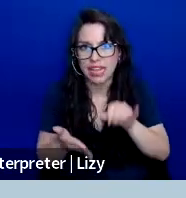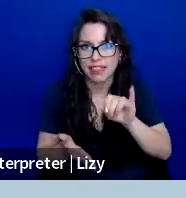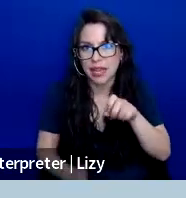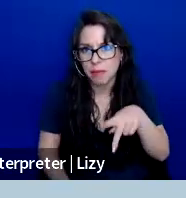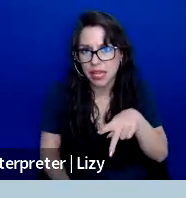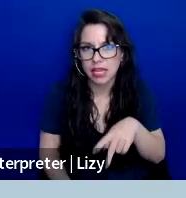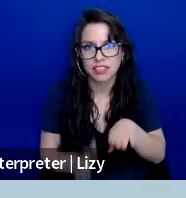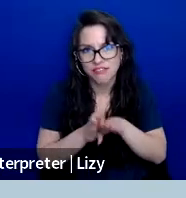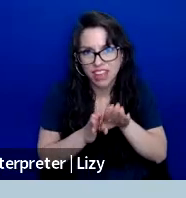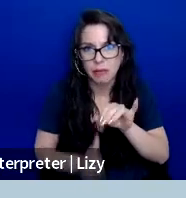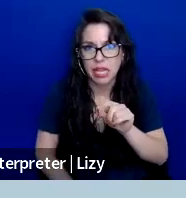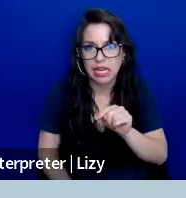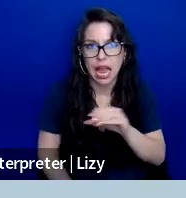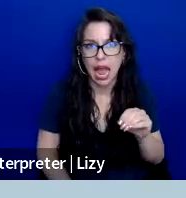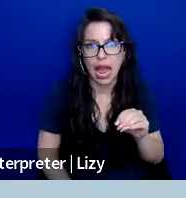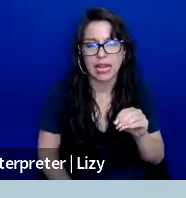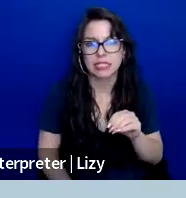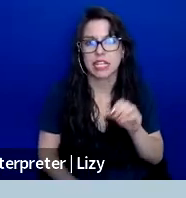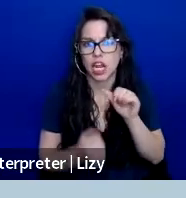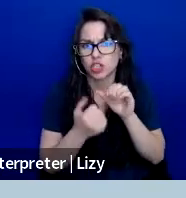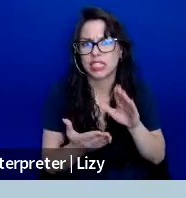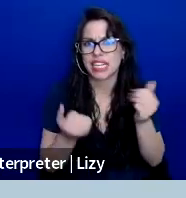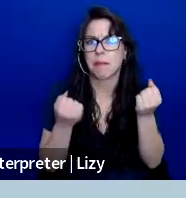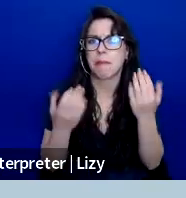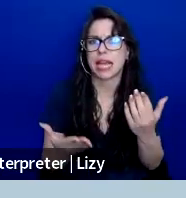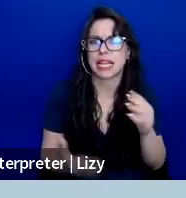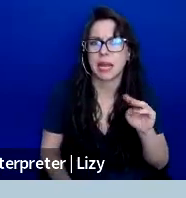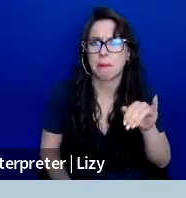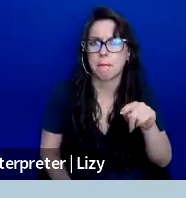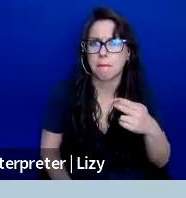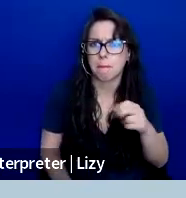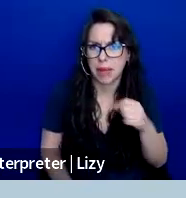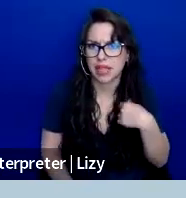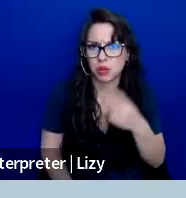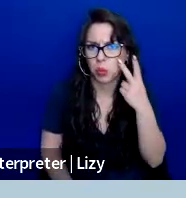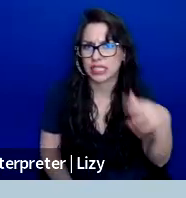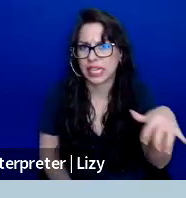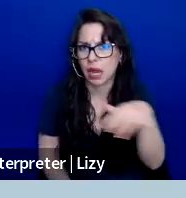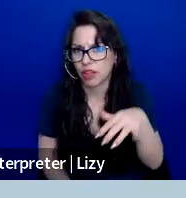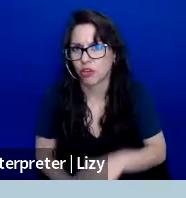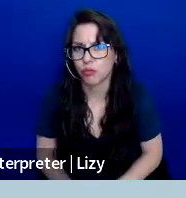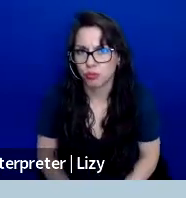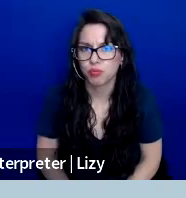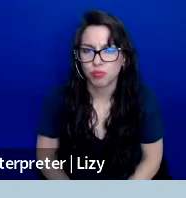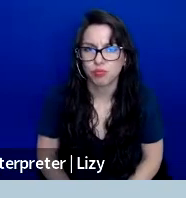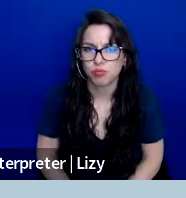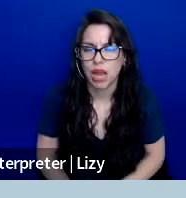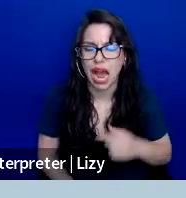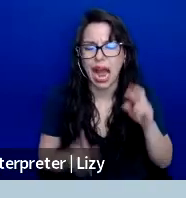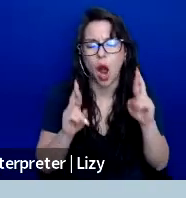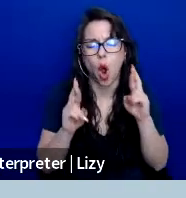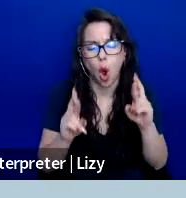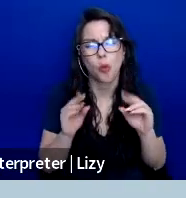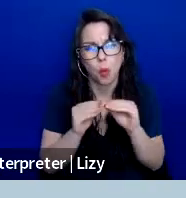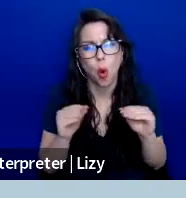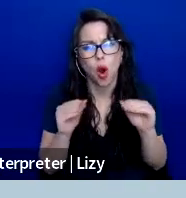also addresses a lot of these myths that are happening. And I'm hoping that the more administrators who read this